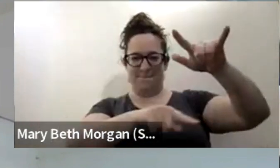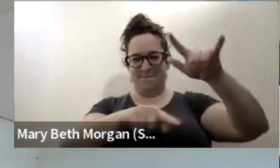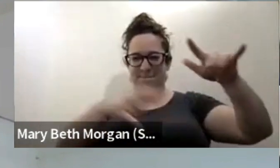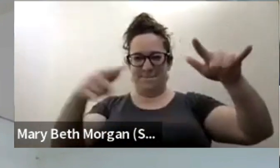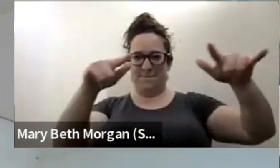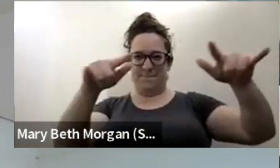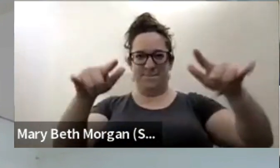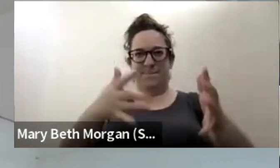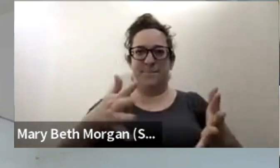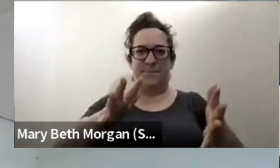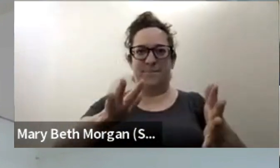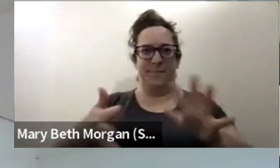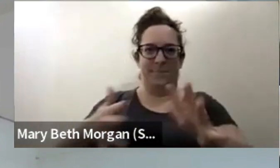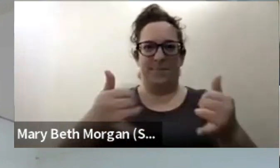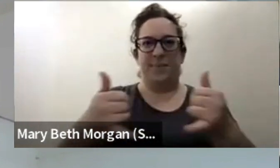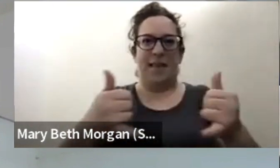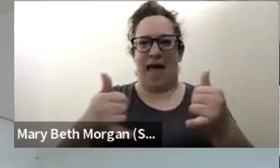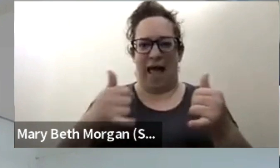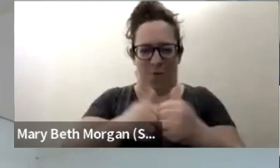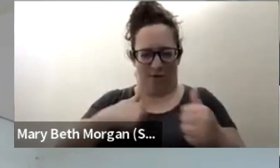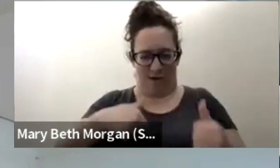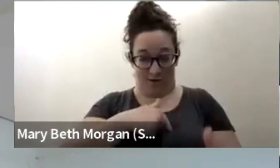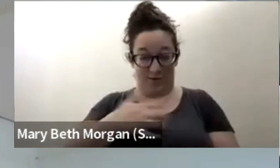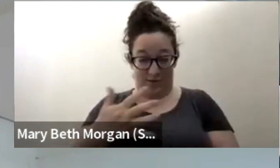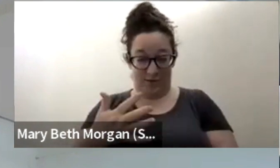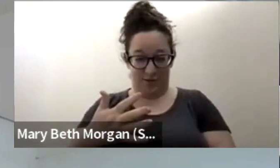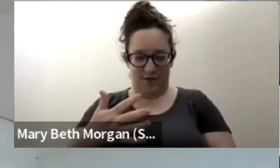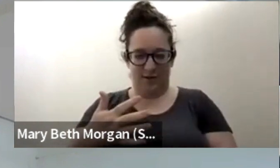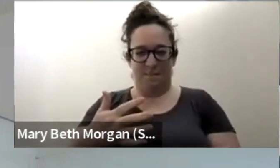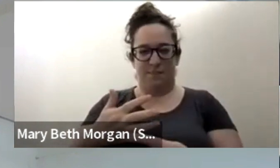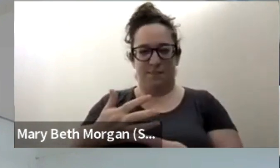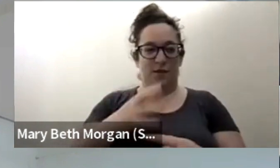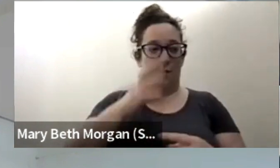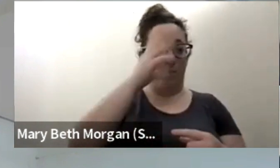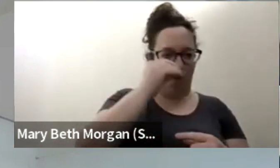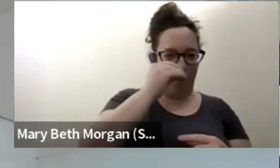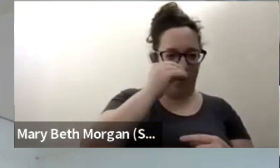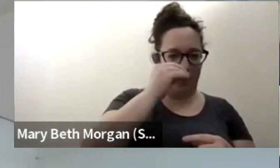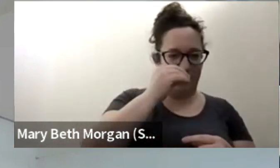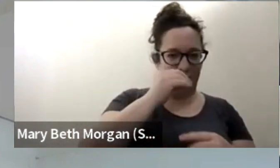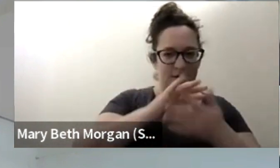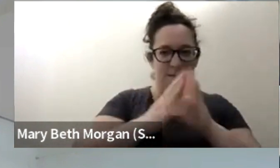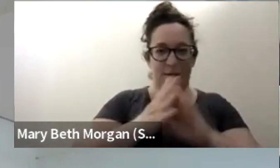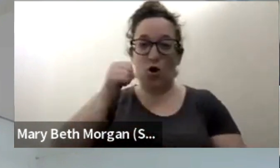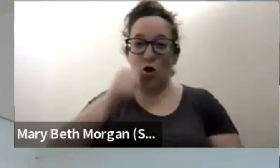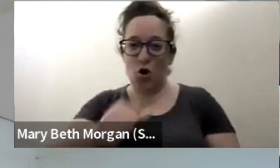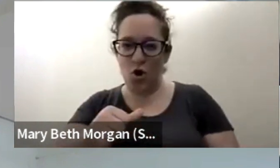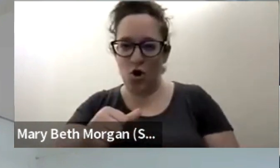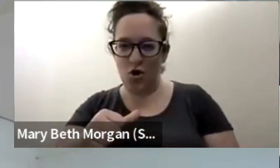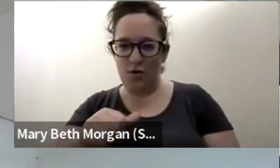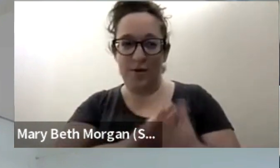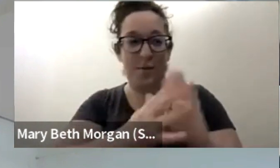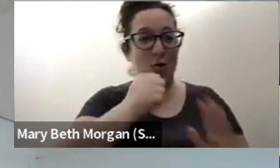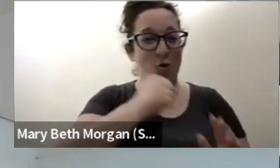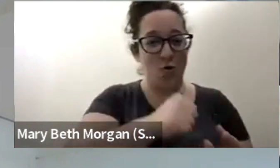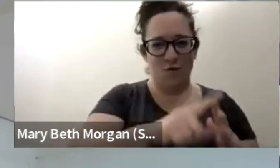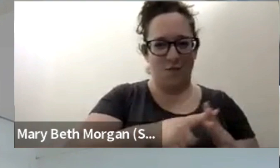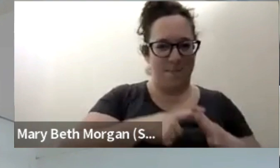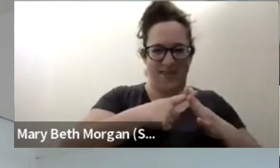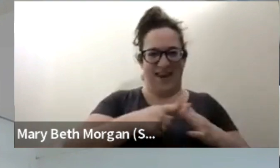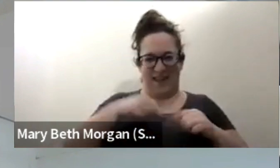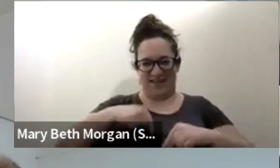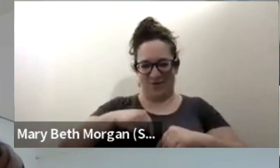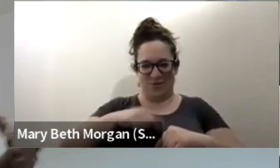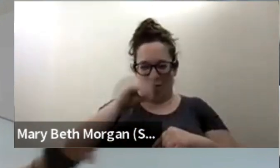playing a girl from the very beginning. So I mean, I don't know how meta you can get beyond that,